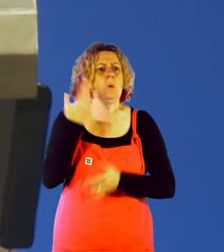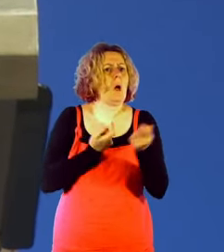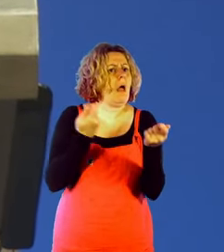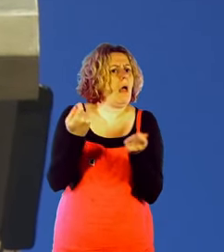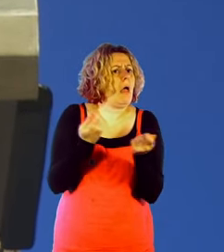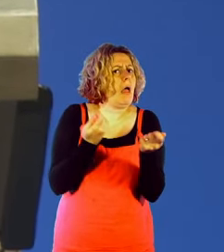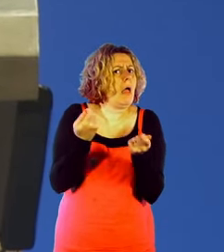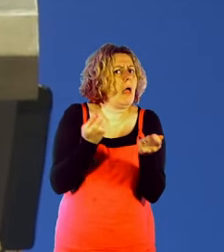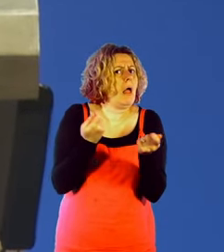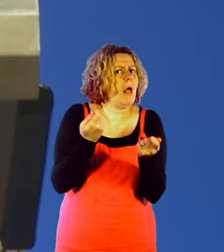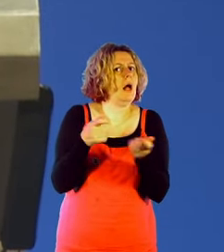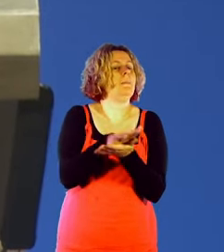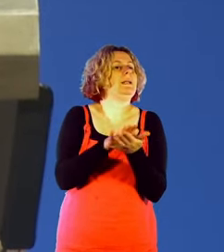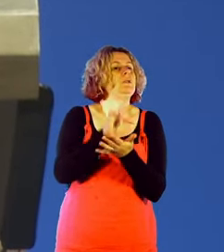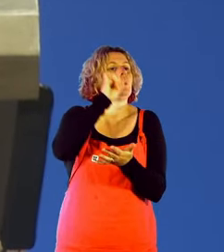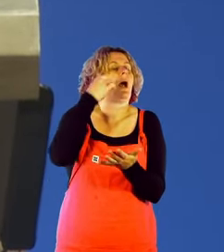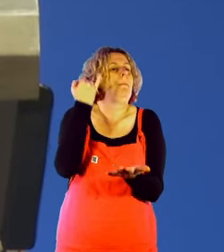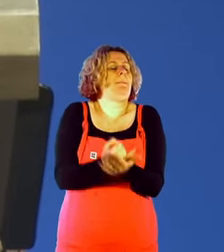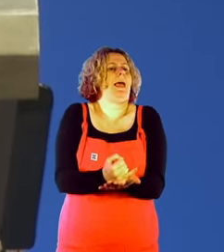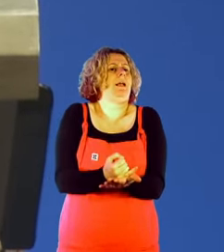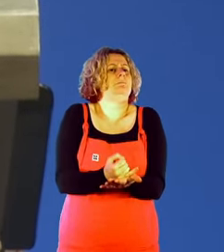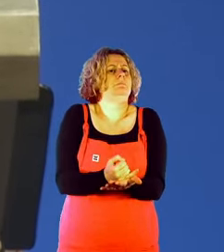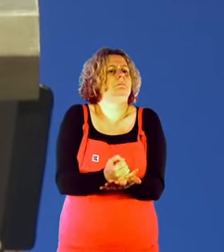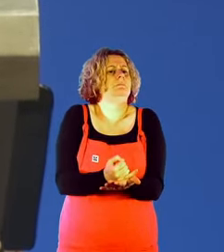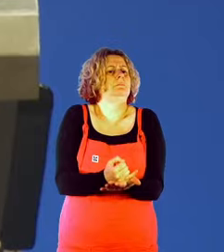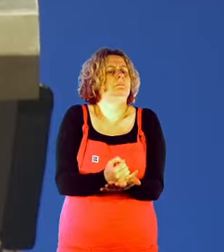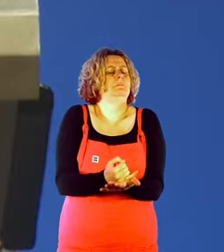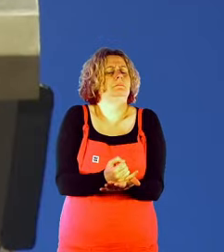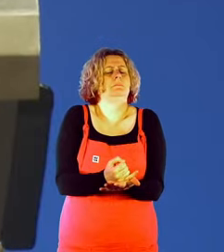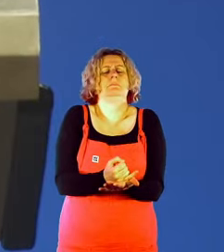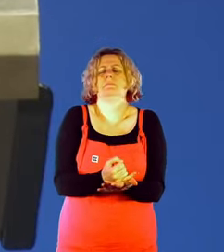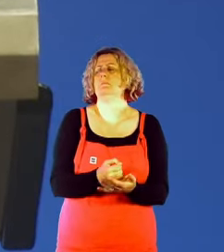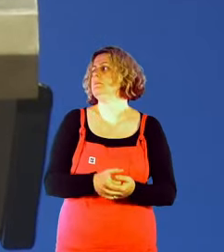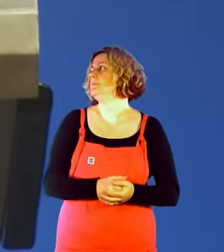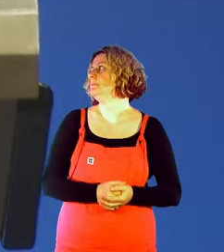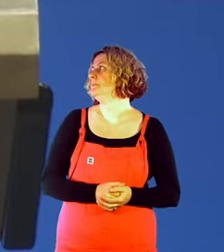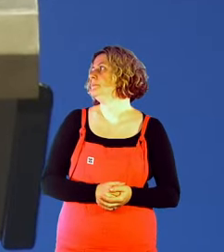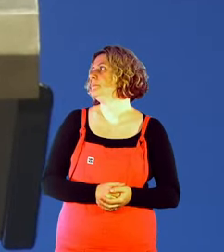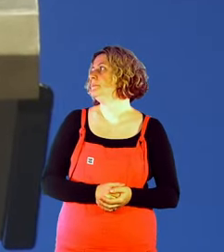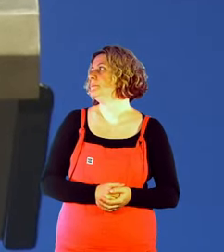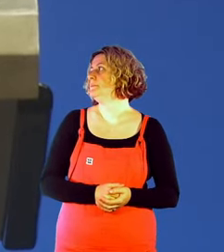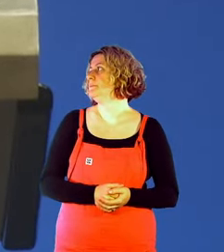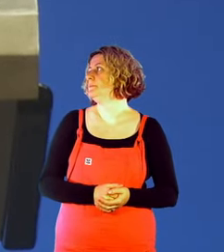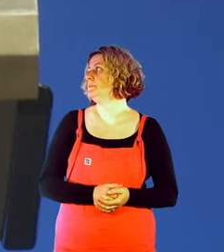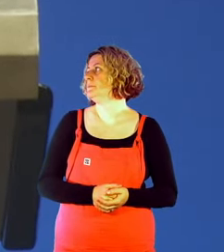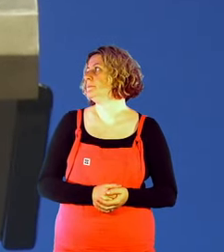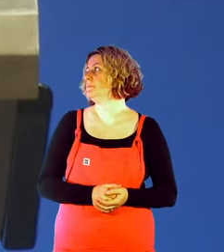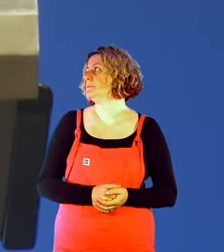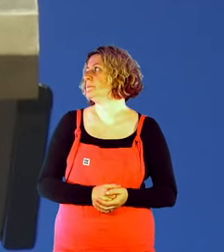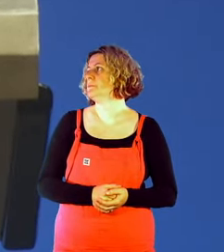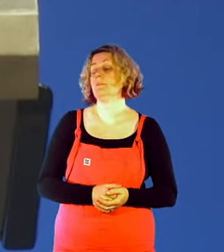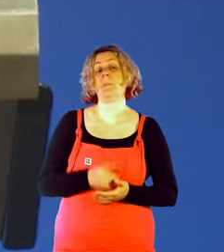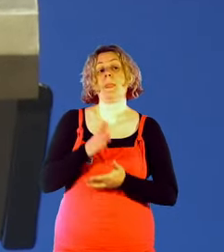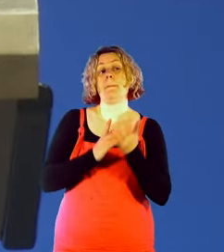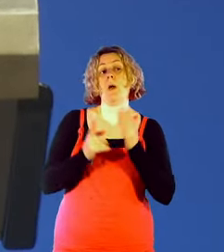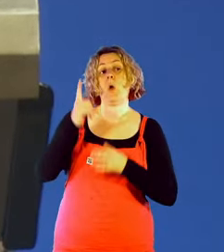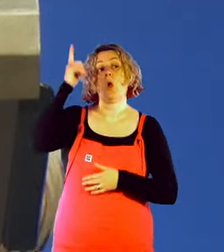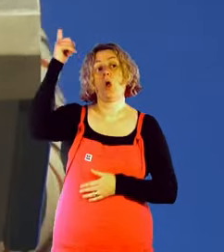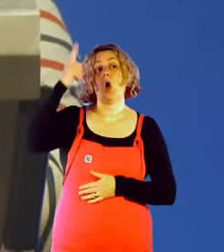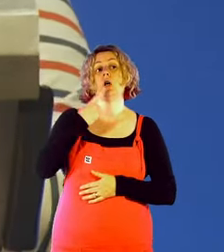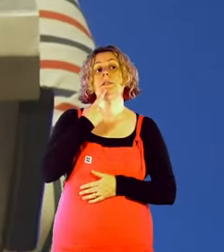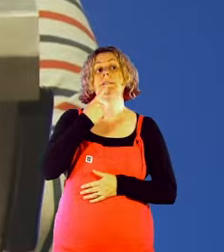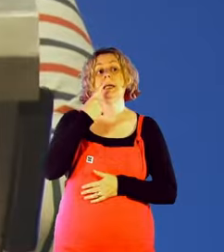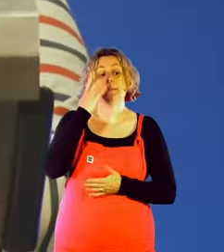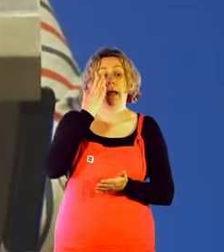But that is not what God says. In fact, our emotions are under our control. They are under